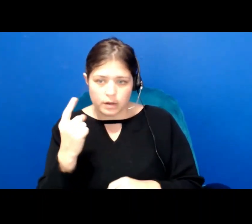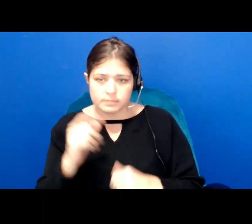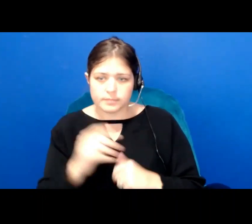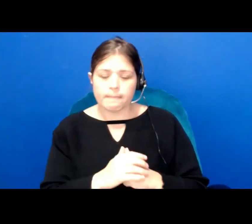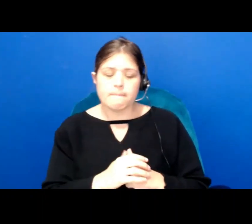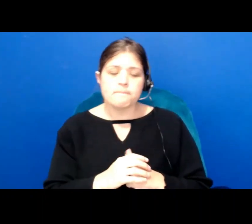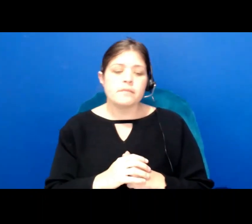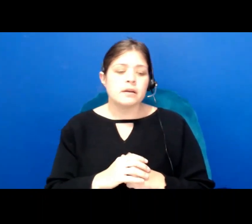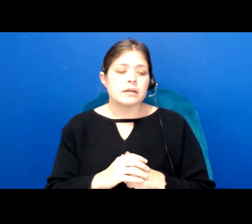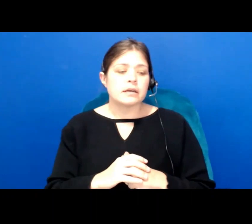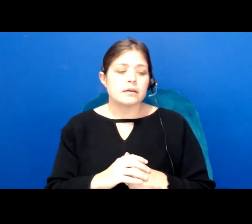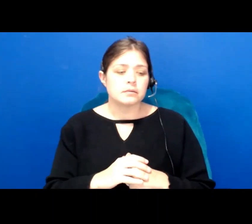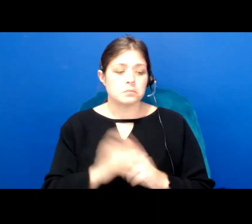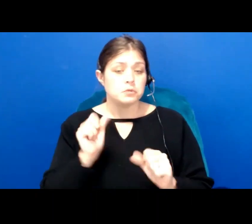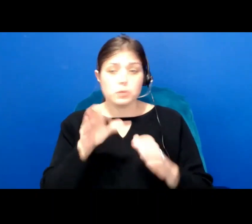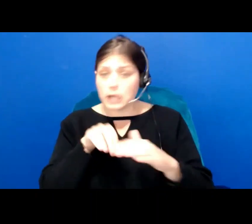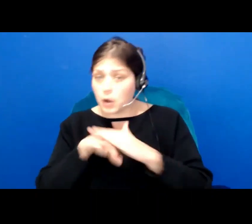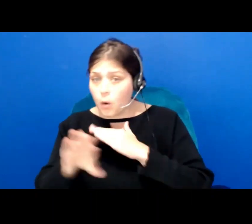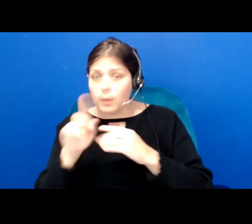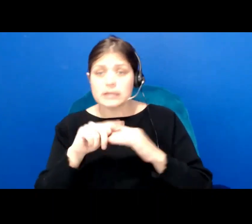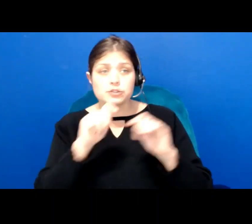you'll be able to go into the gallery.